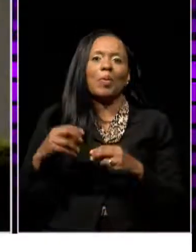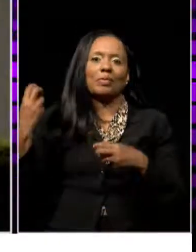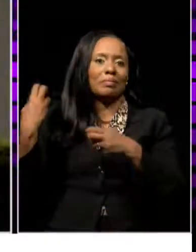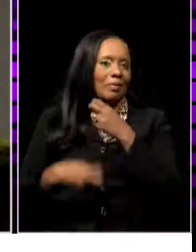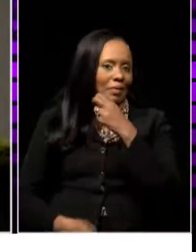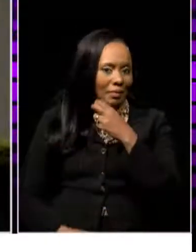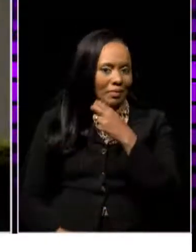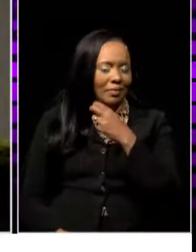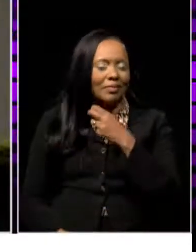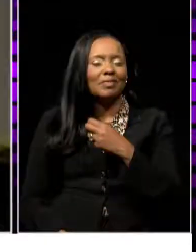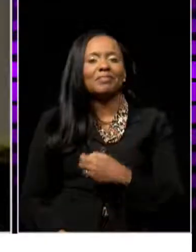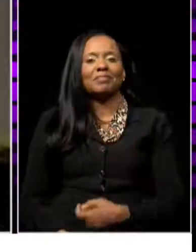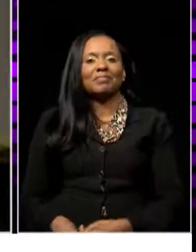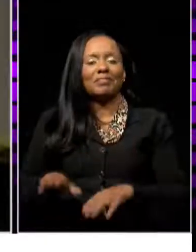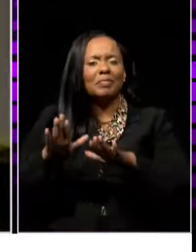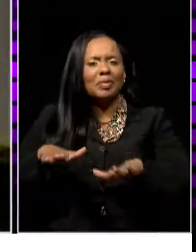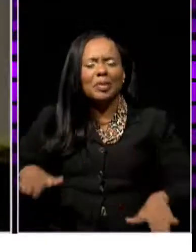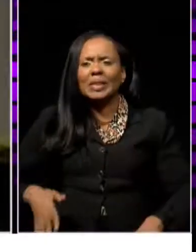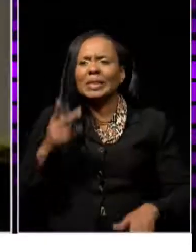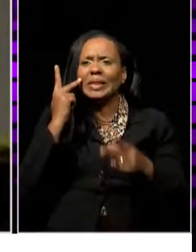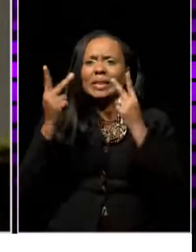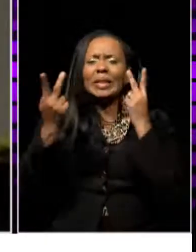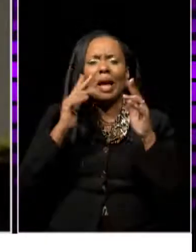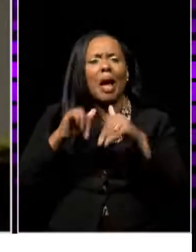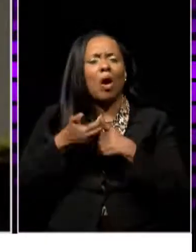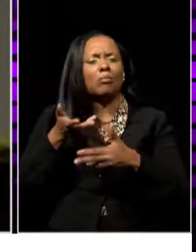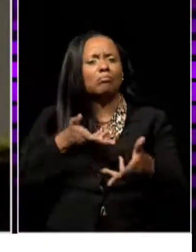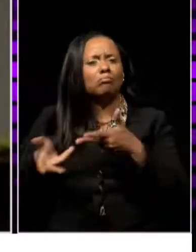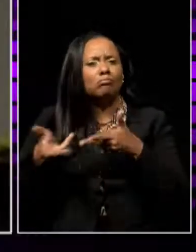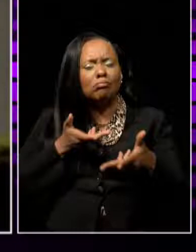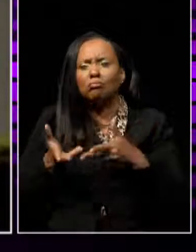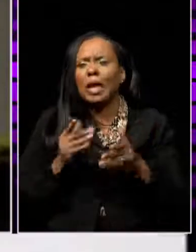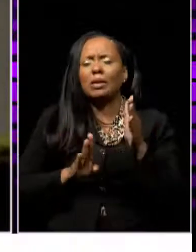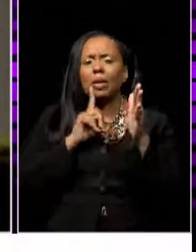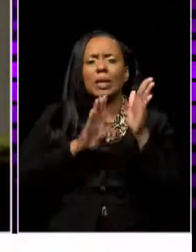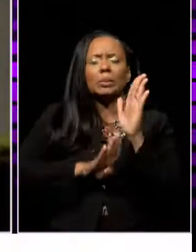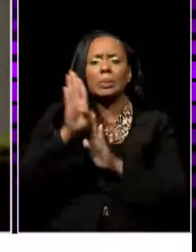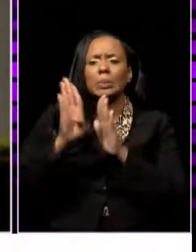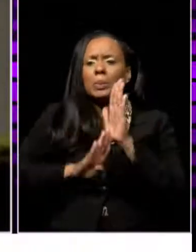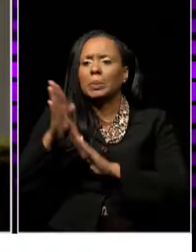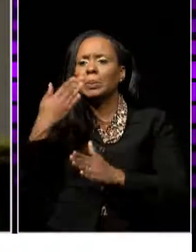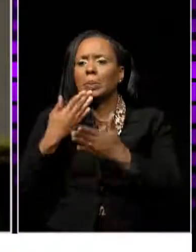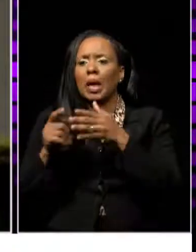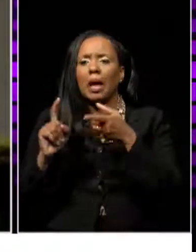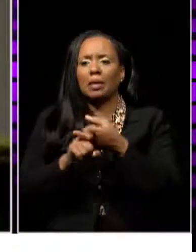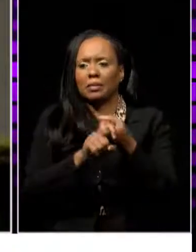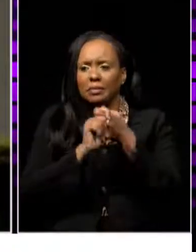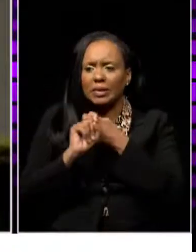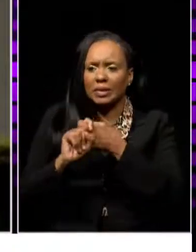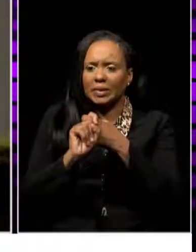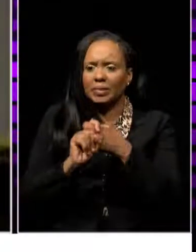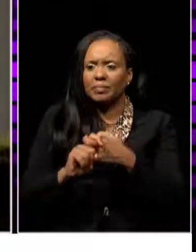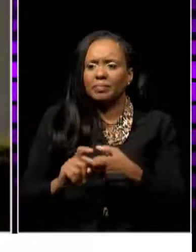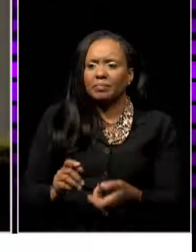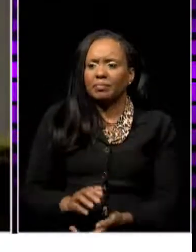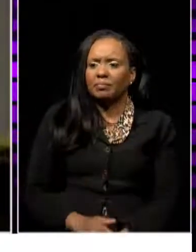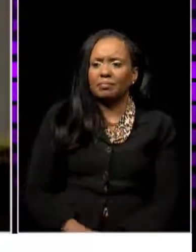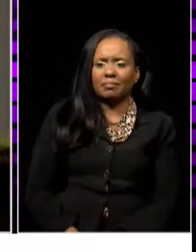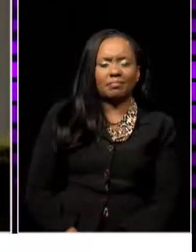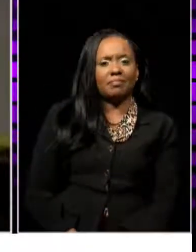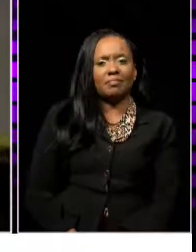to find ways of engaging and developing friendship, and indeed learning